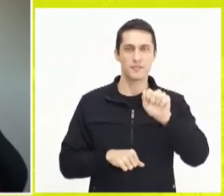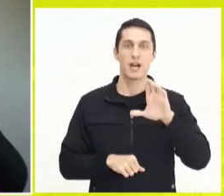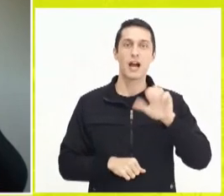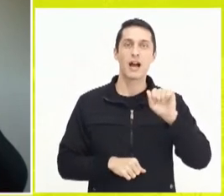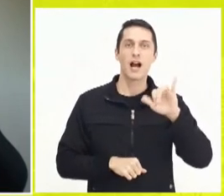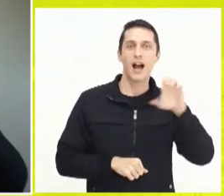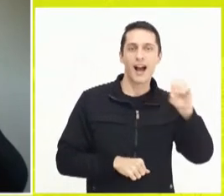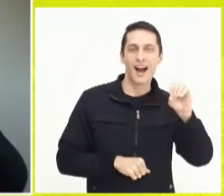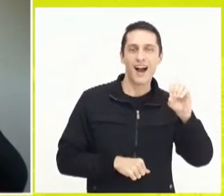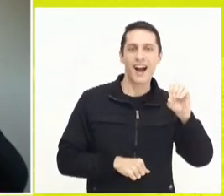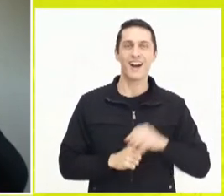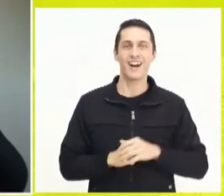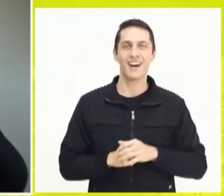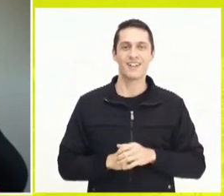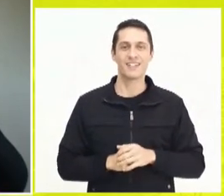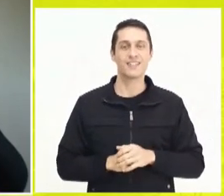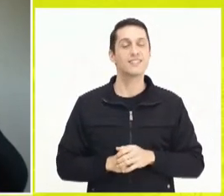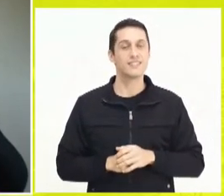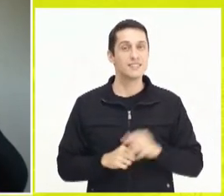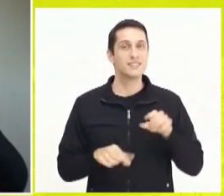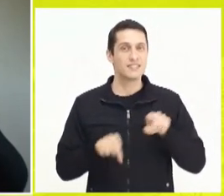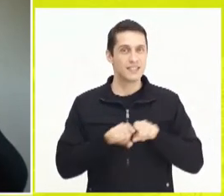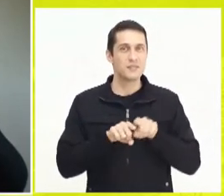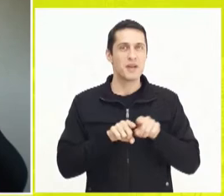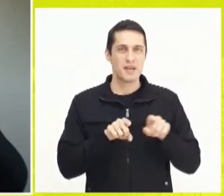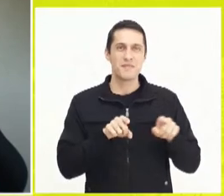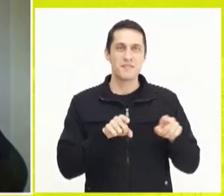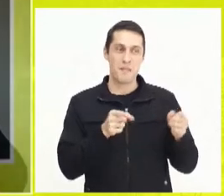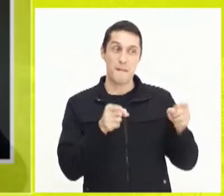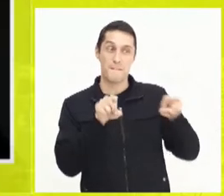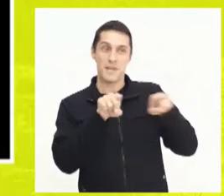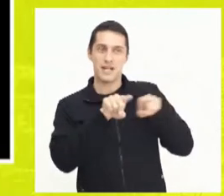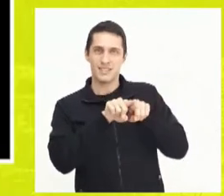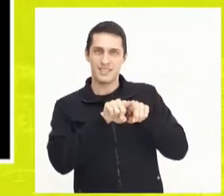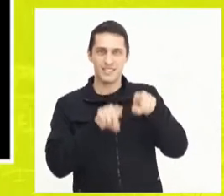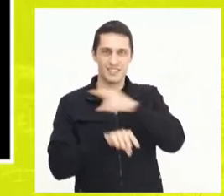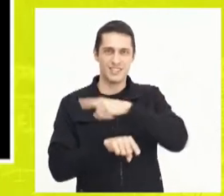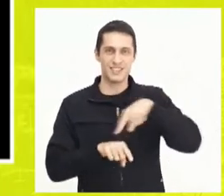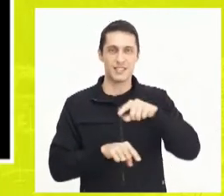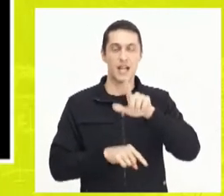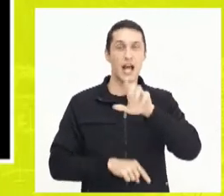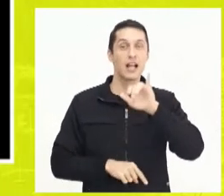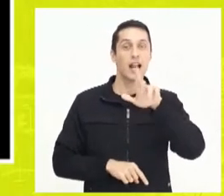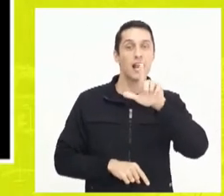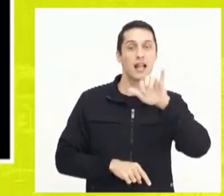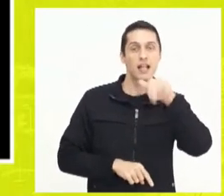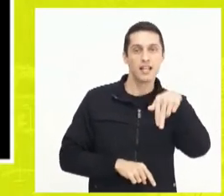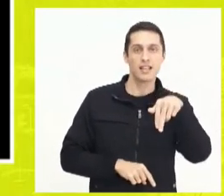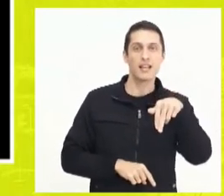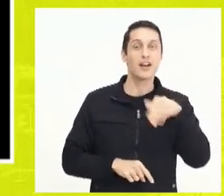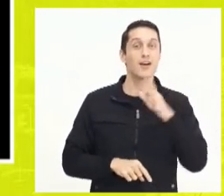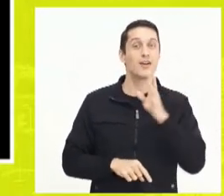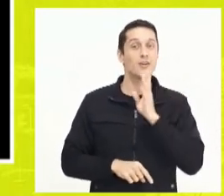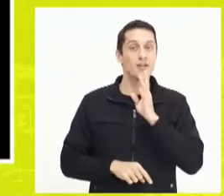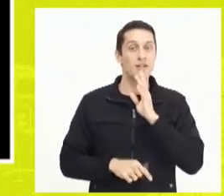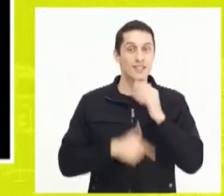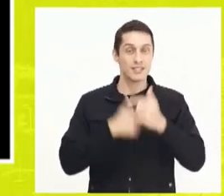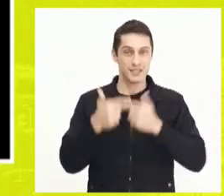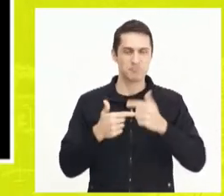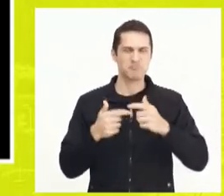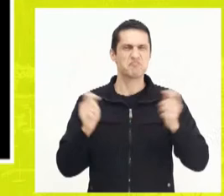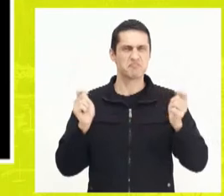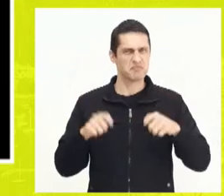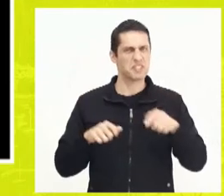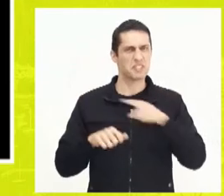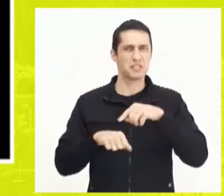nice caillou and median median she's a partner of ours too